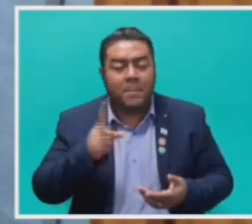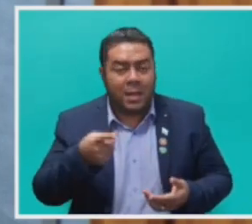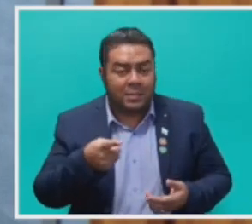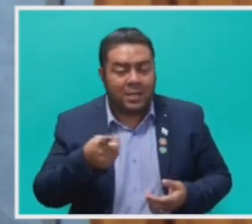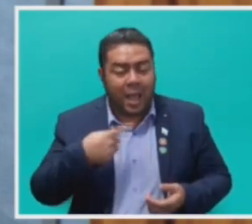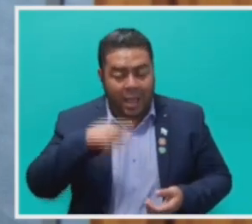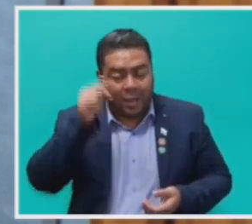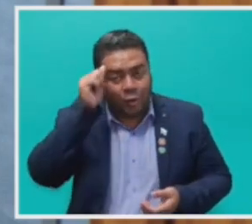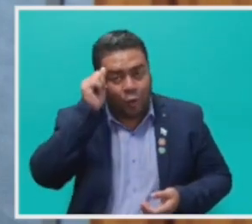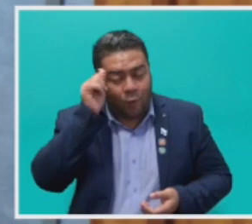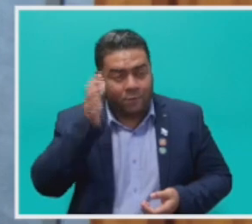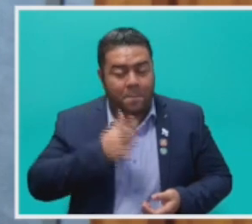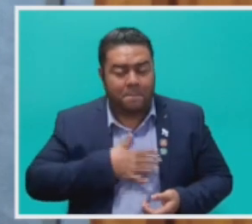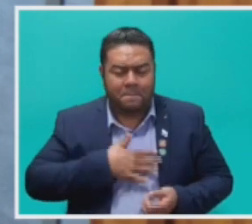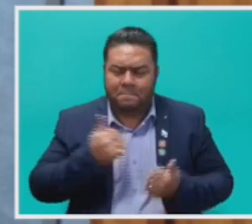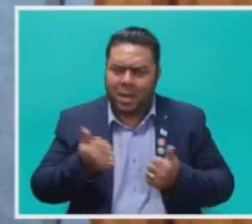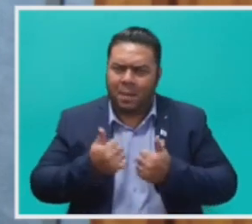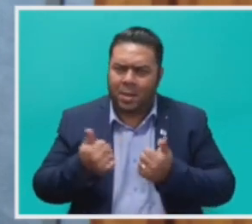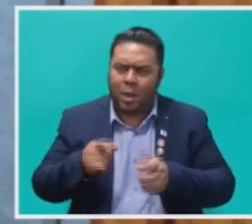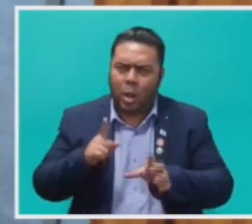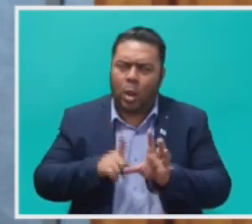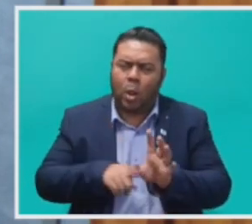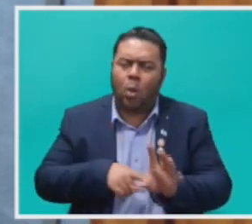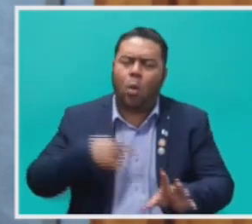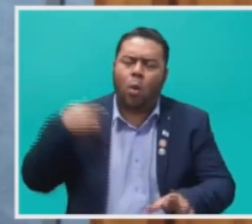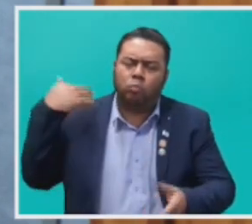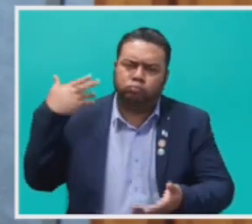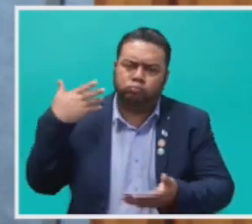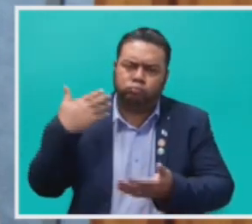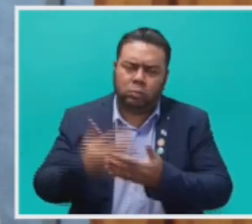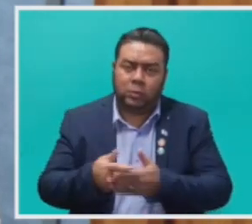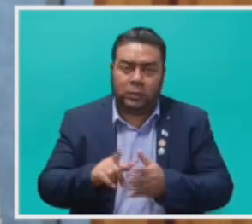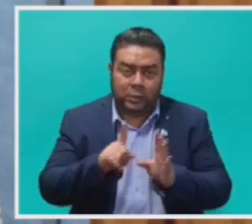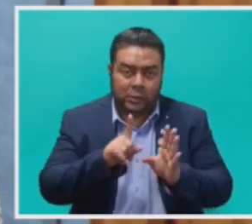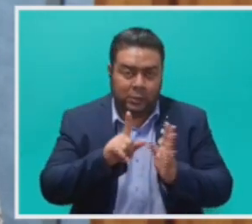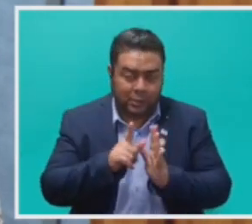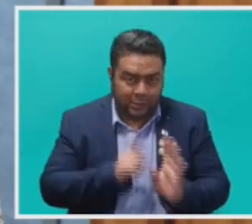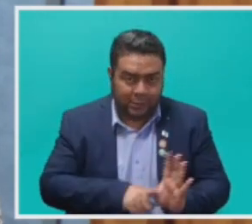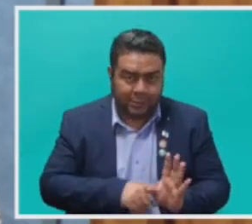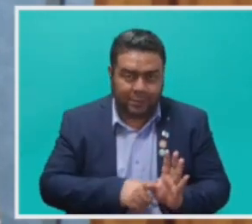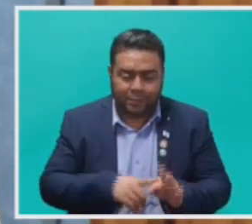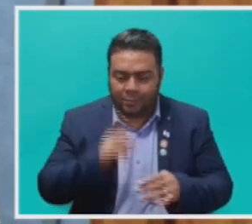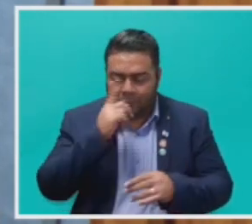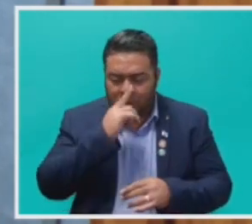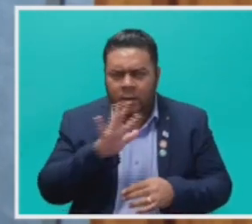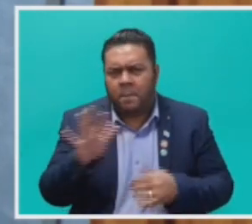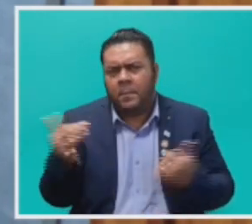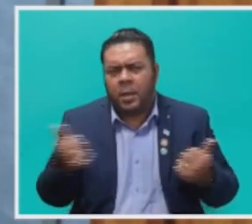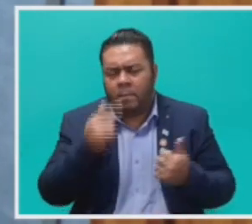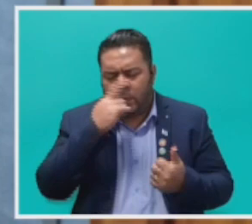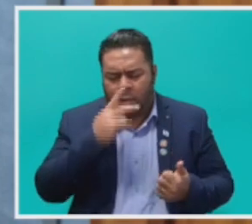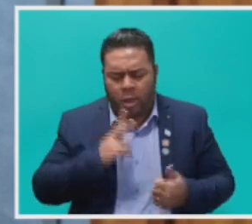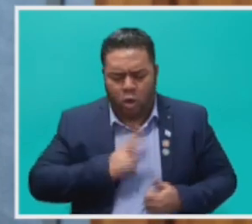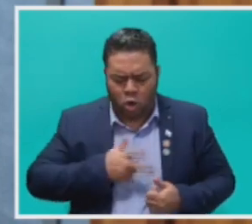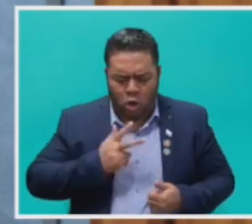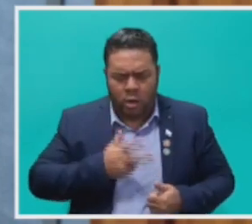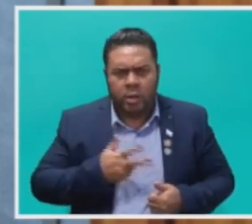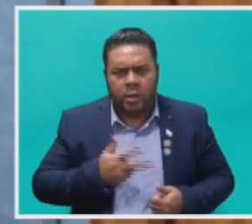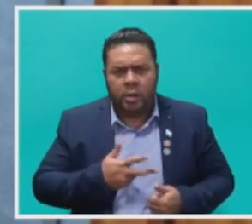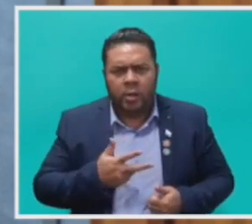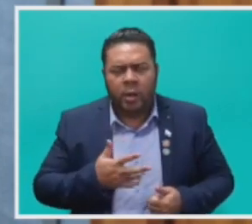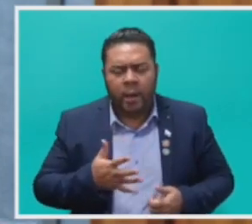I know from my many long years of personal engagement with our people that a lot of people are hurting. There are